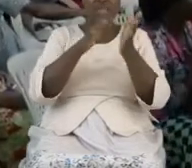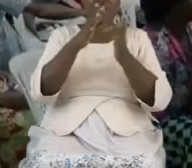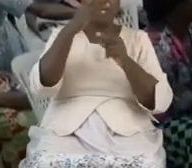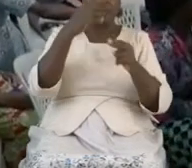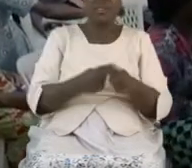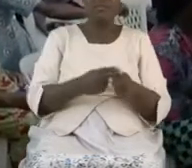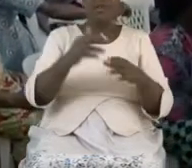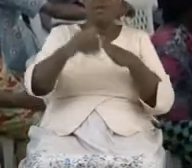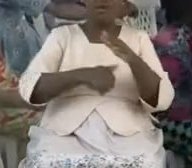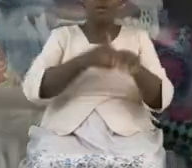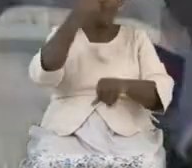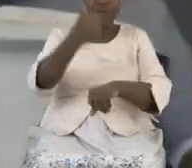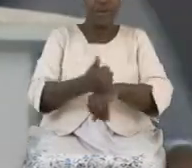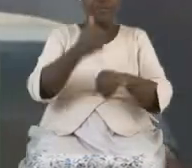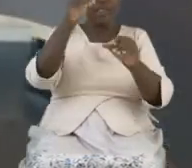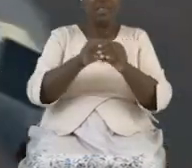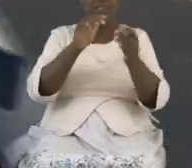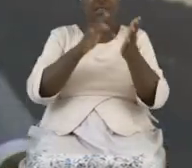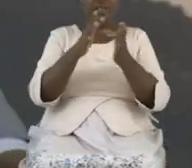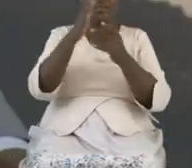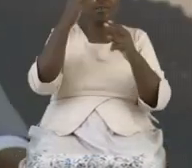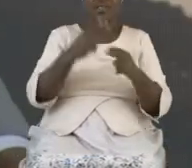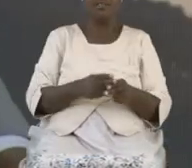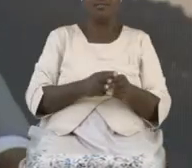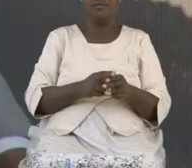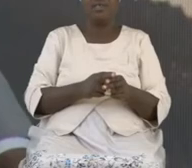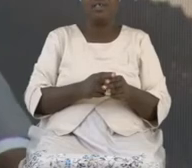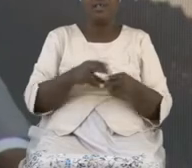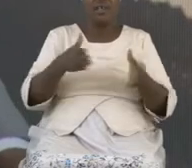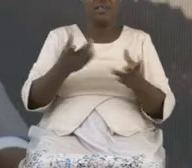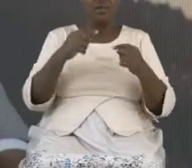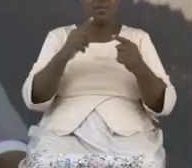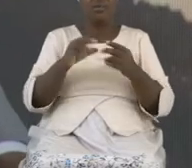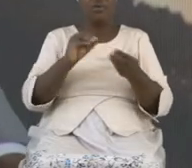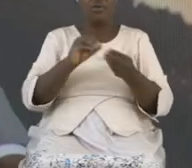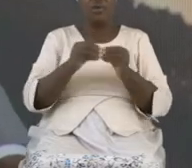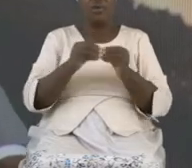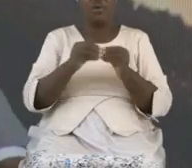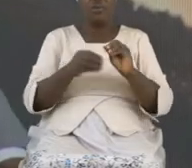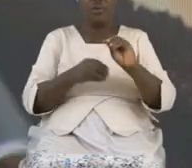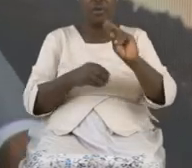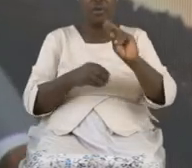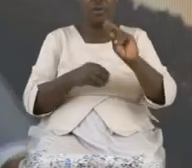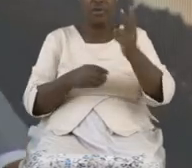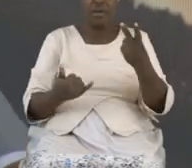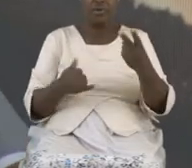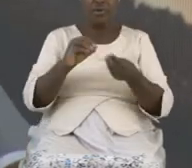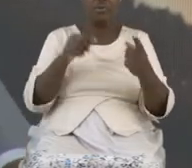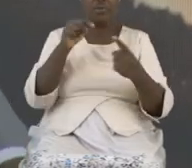Confirmed in Jesus' name. Let's come to number two now. Number two,